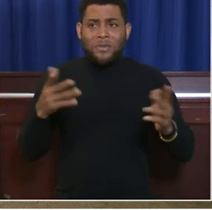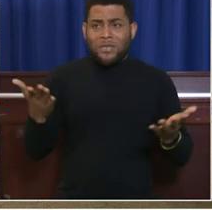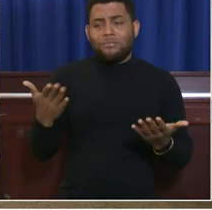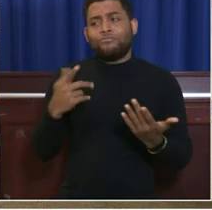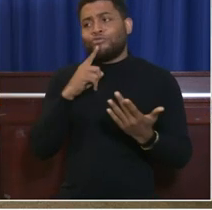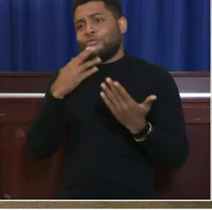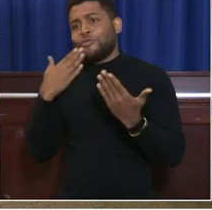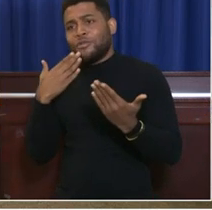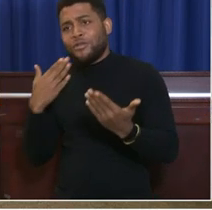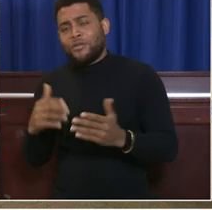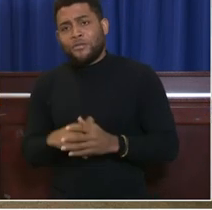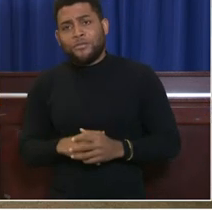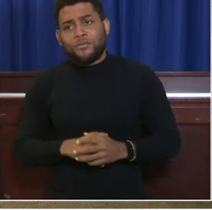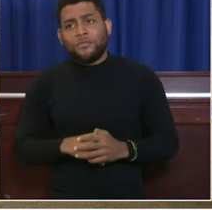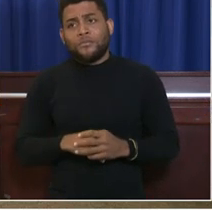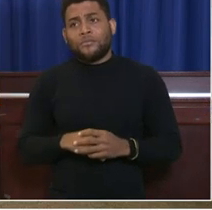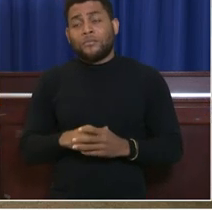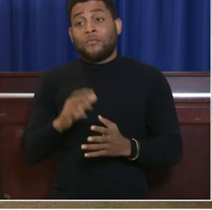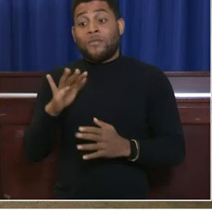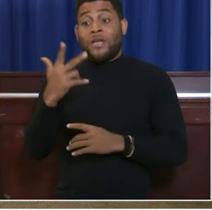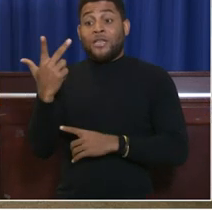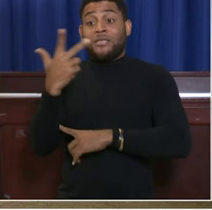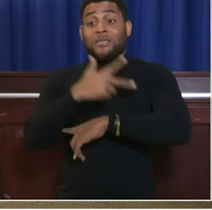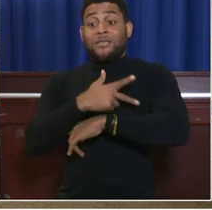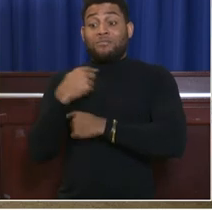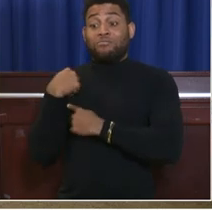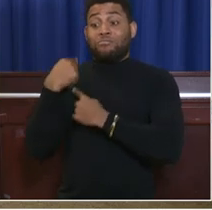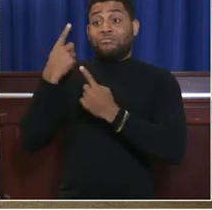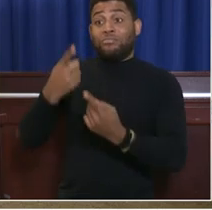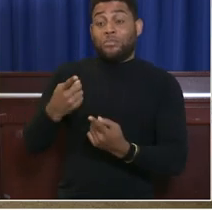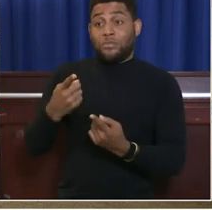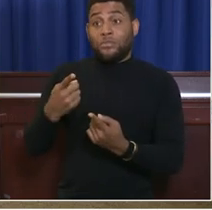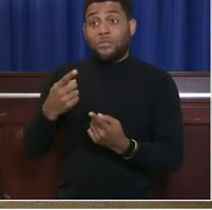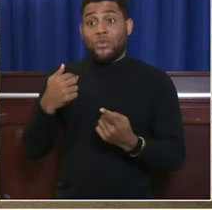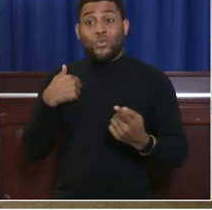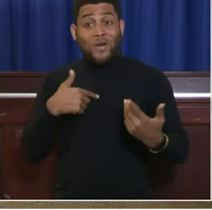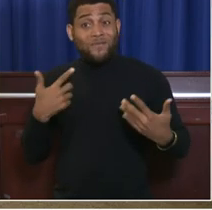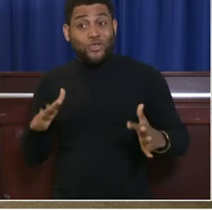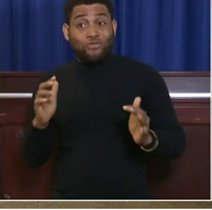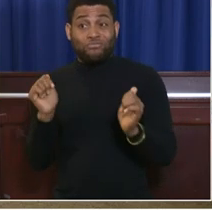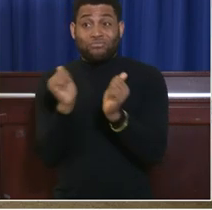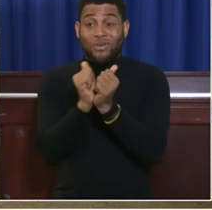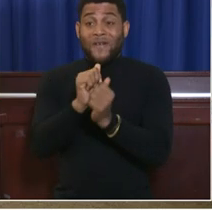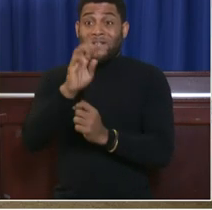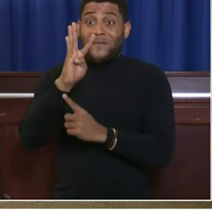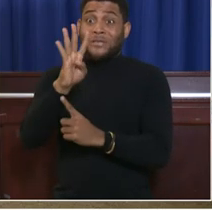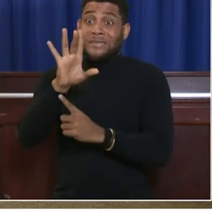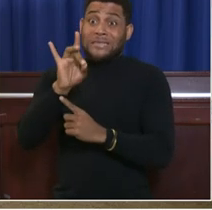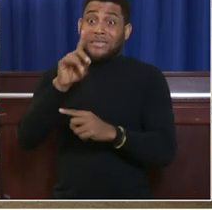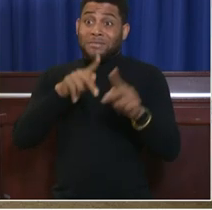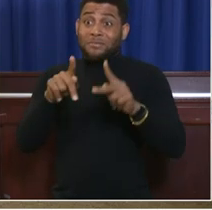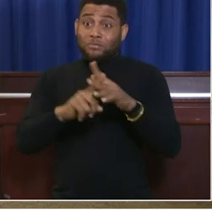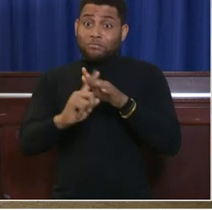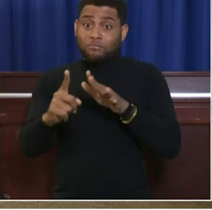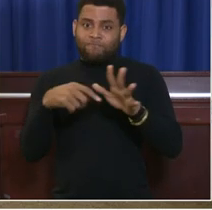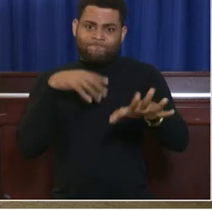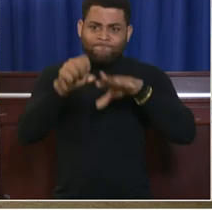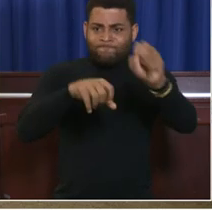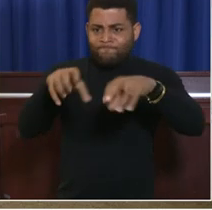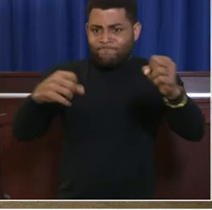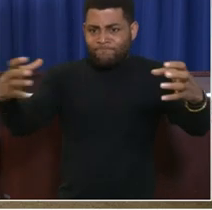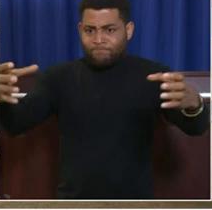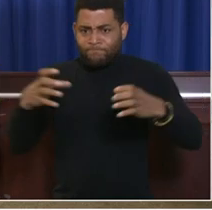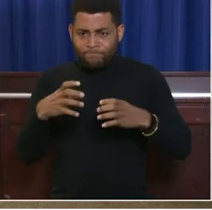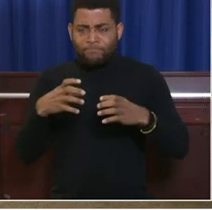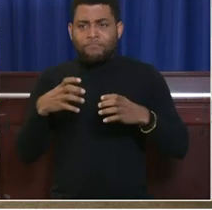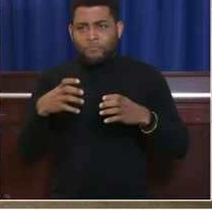together over the last 3 days to capture these 48 fugitives demonstrates that the vital role that partnerships play in combating